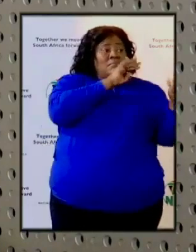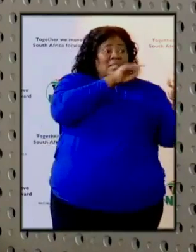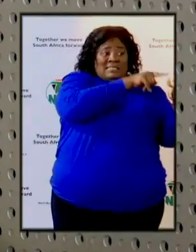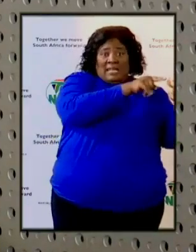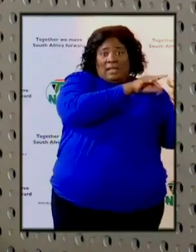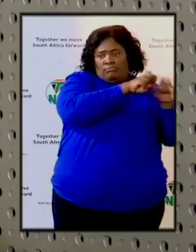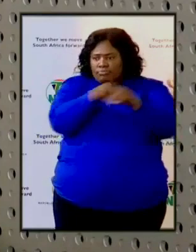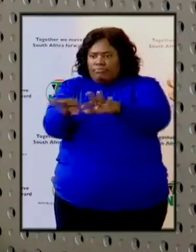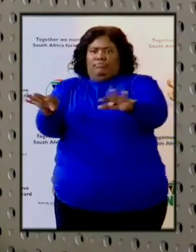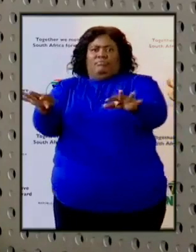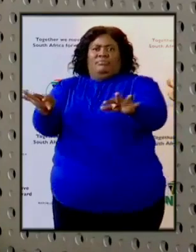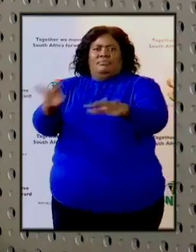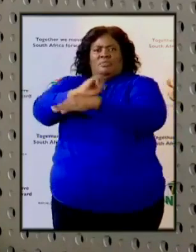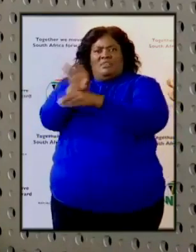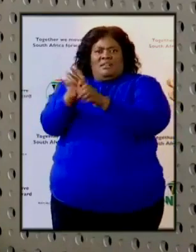not allowed.